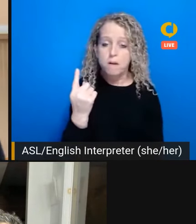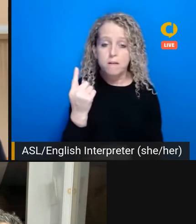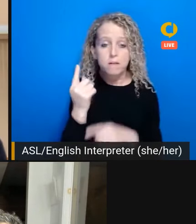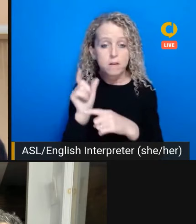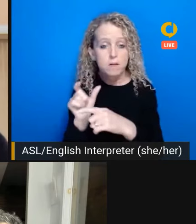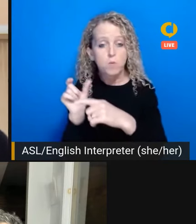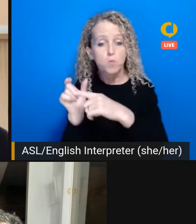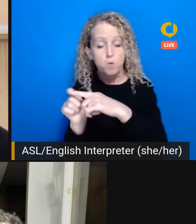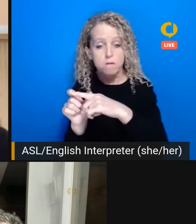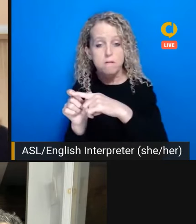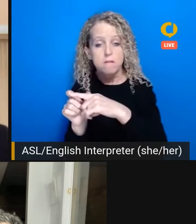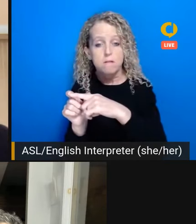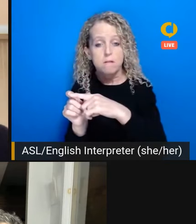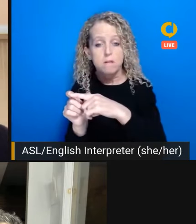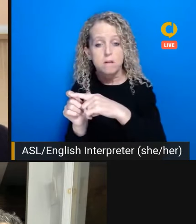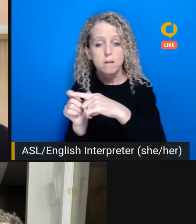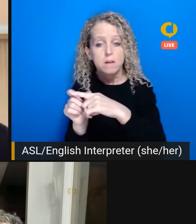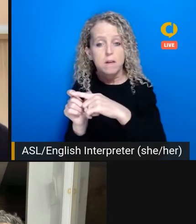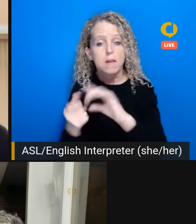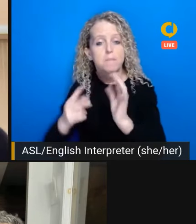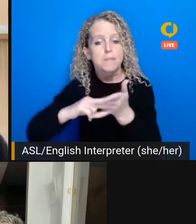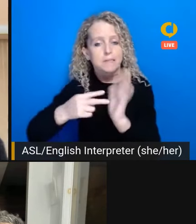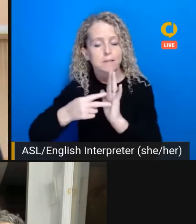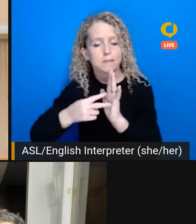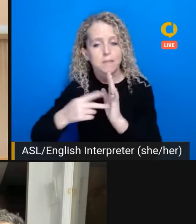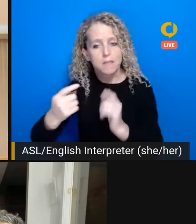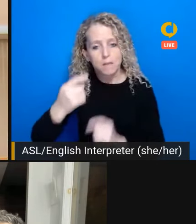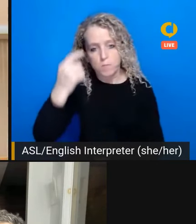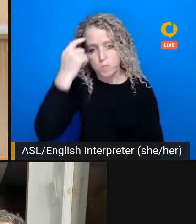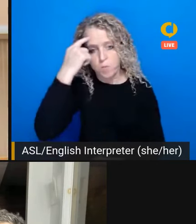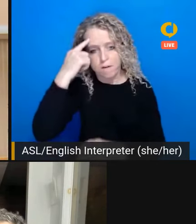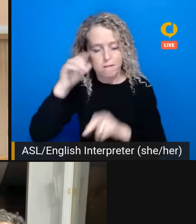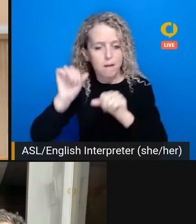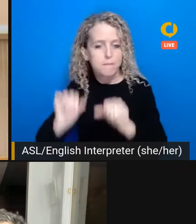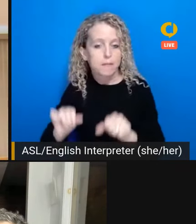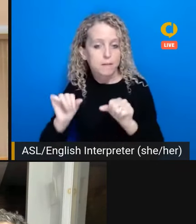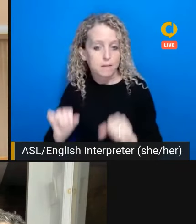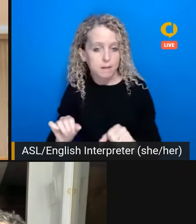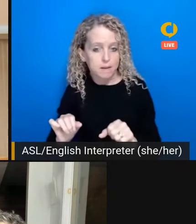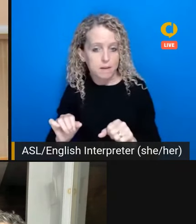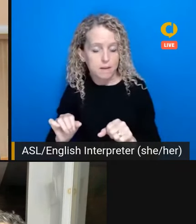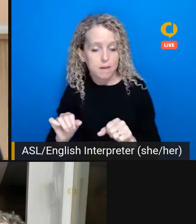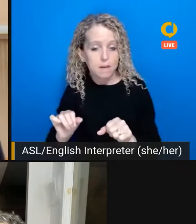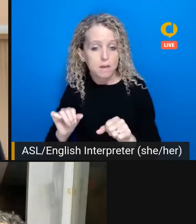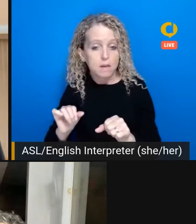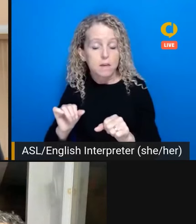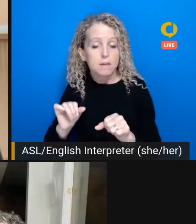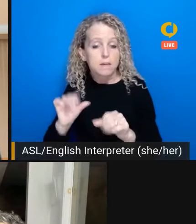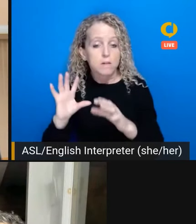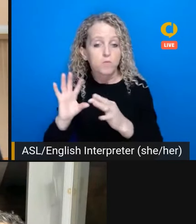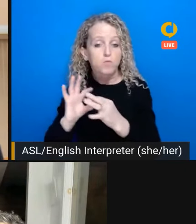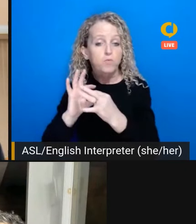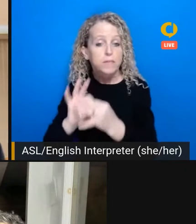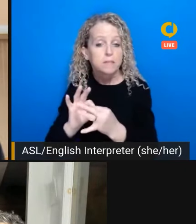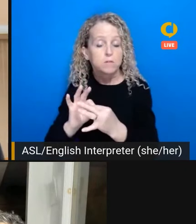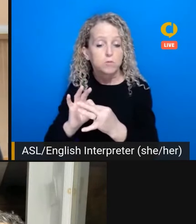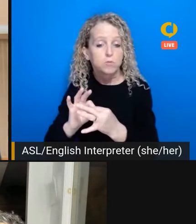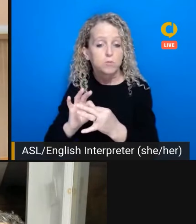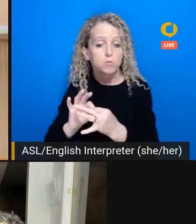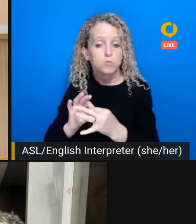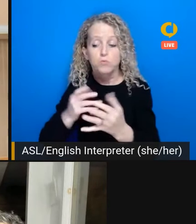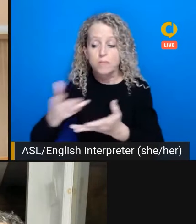means the mental abilities most related to responding to everyday